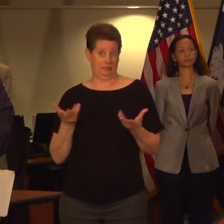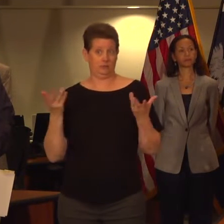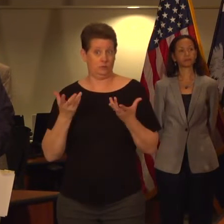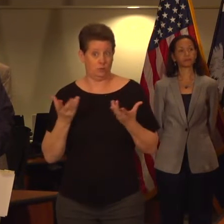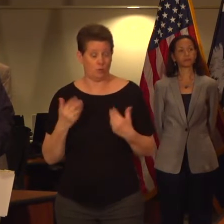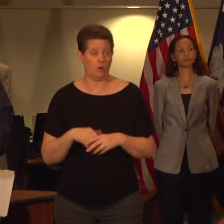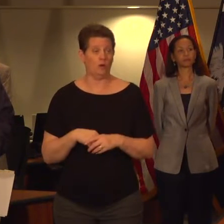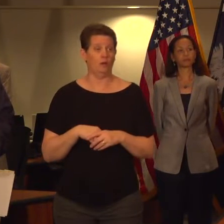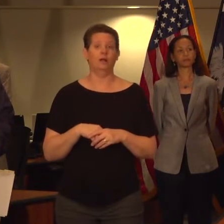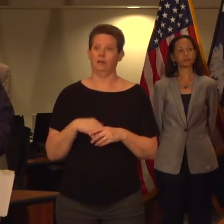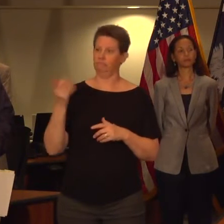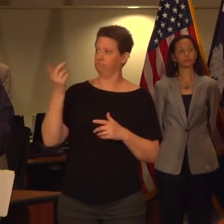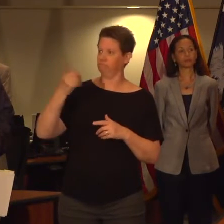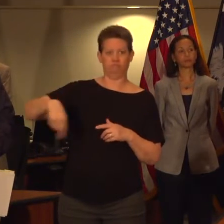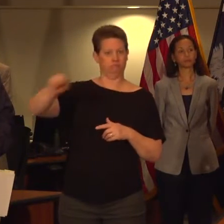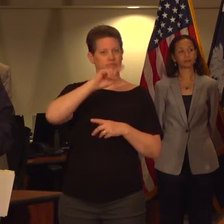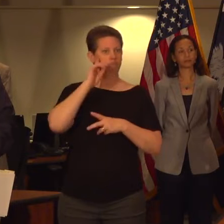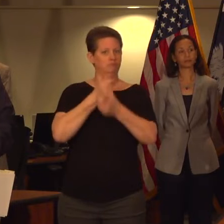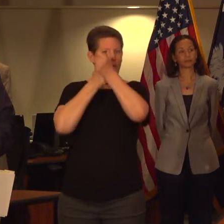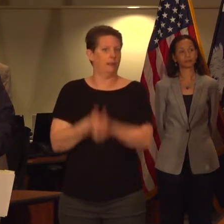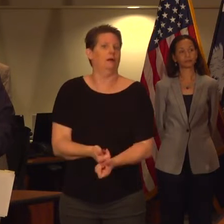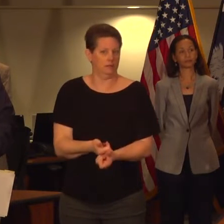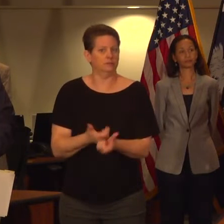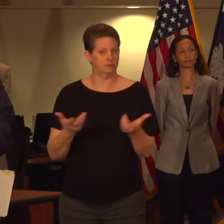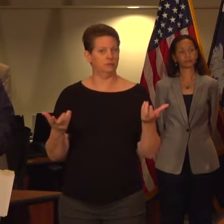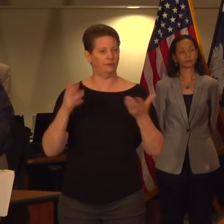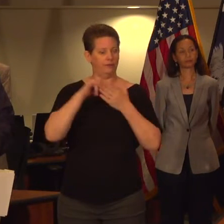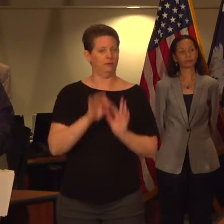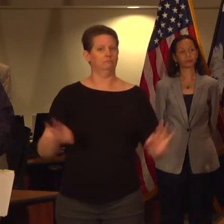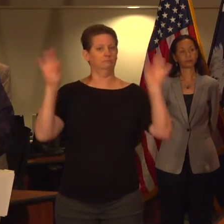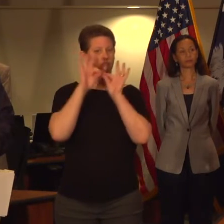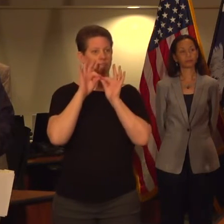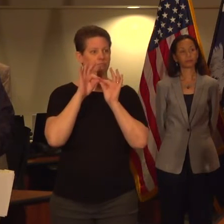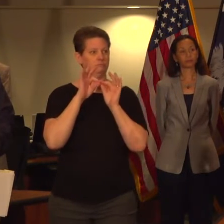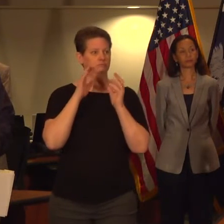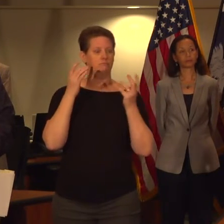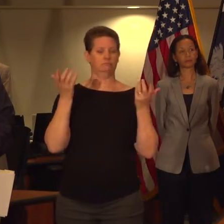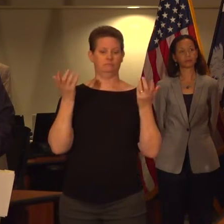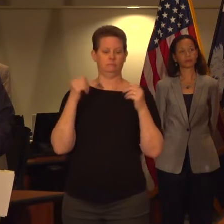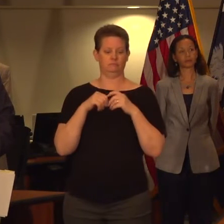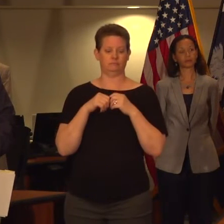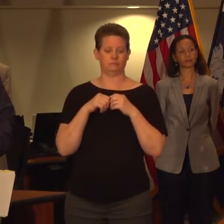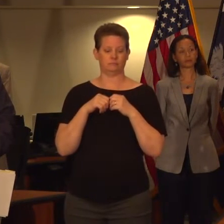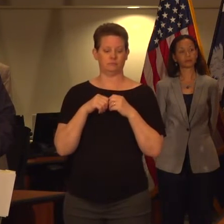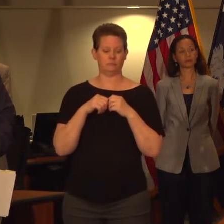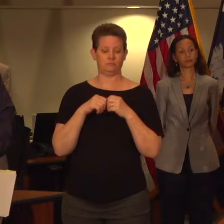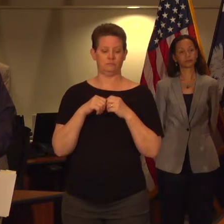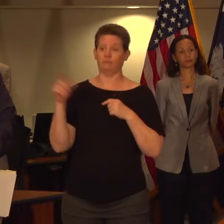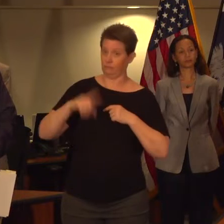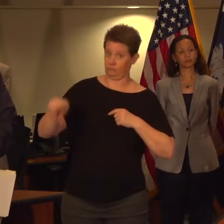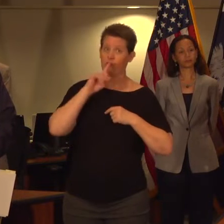very important is the compliance of the people, the compliance of addressing and